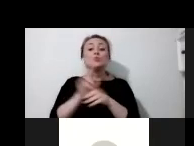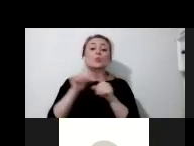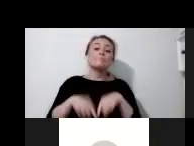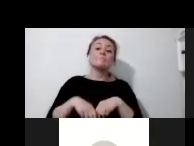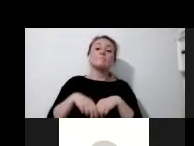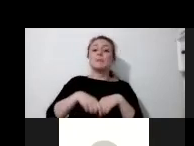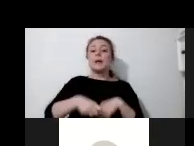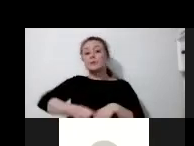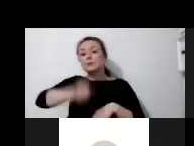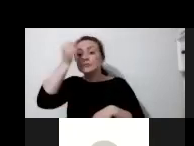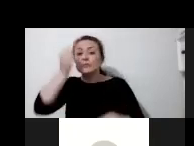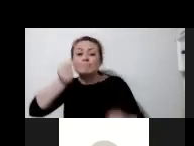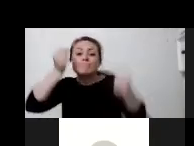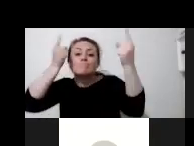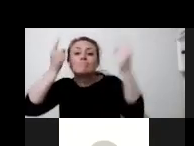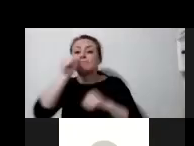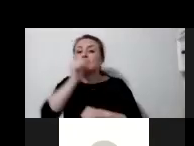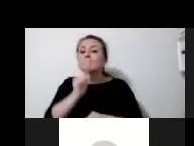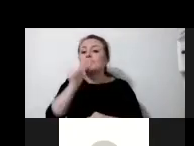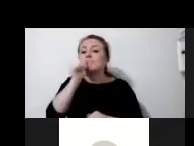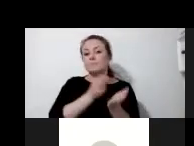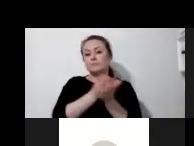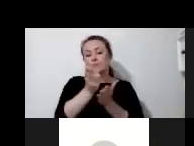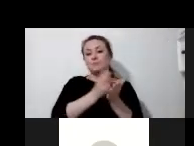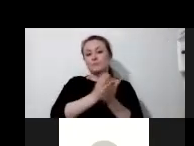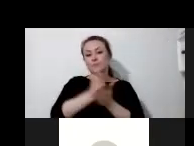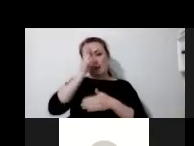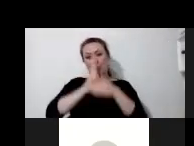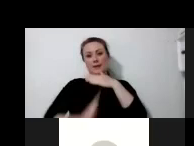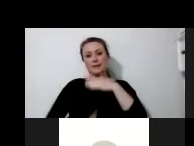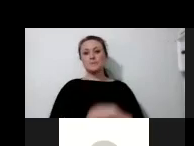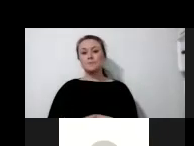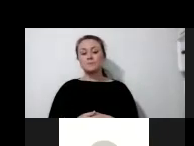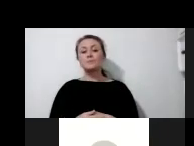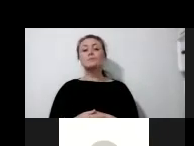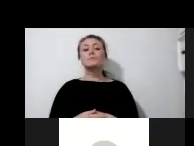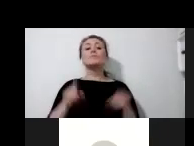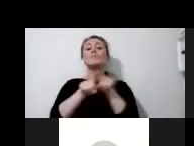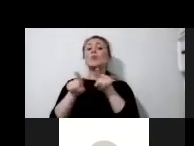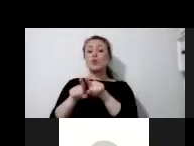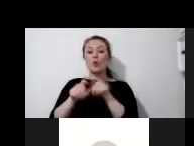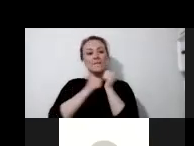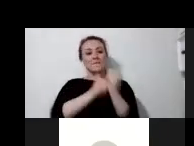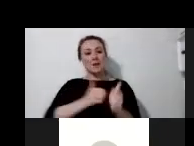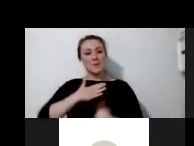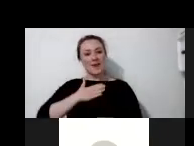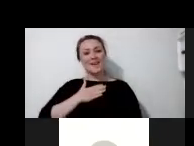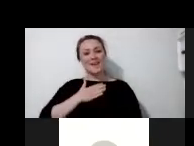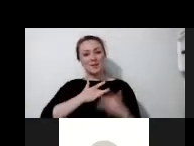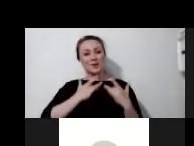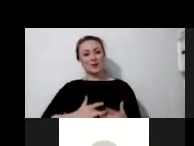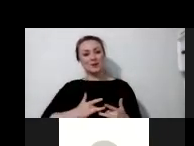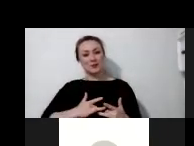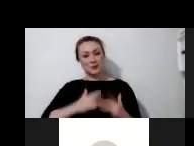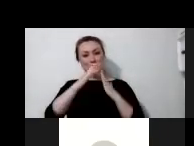patience, honesty, and humility. Next slide. And then I follow my heart rule. That rule I thought up